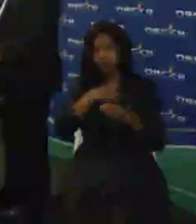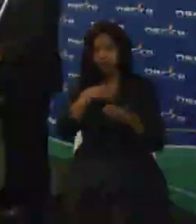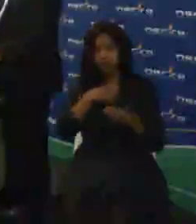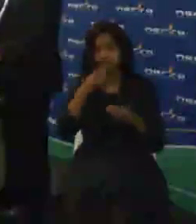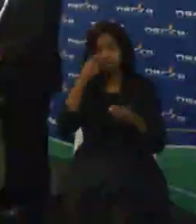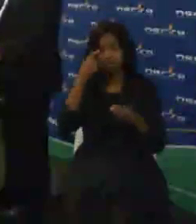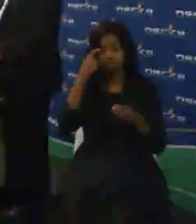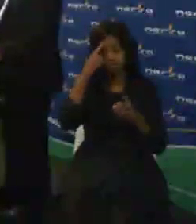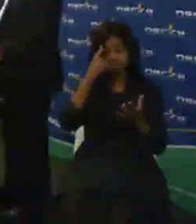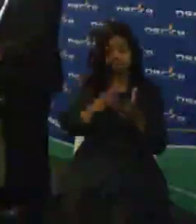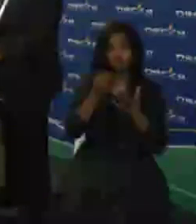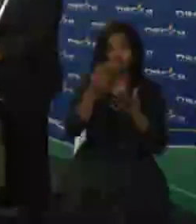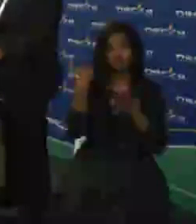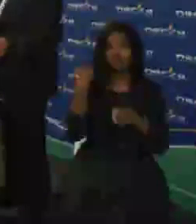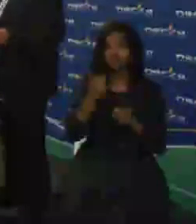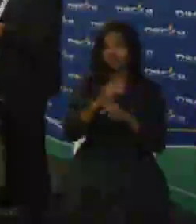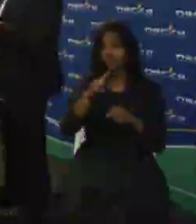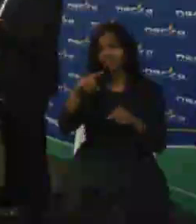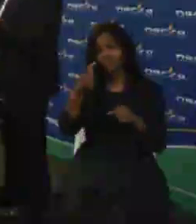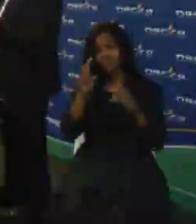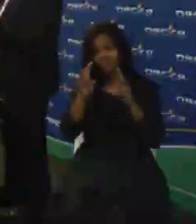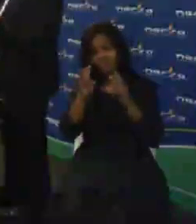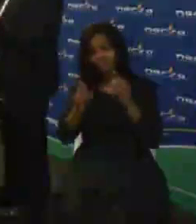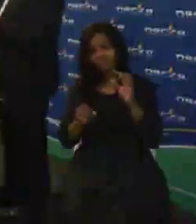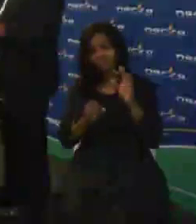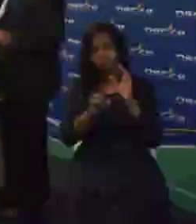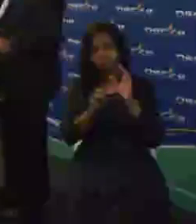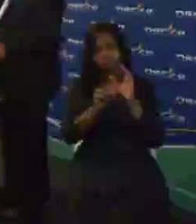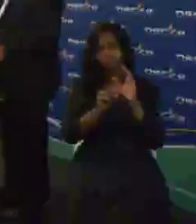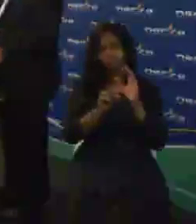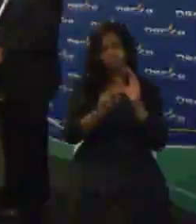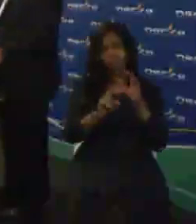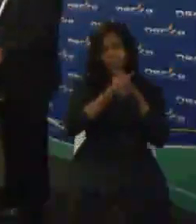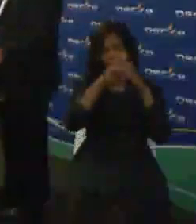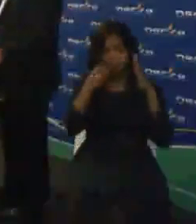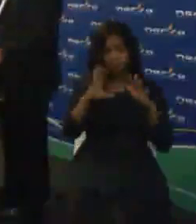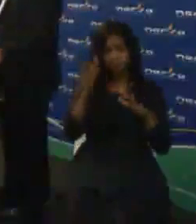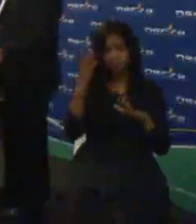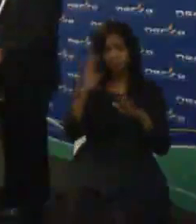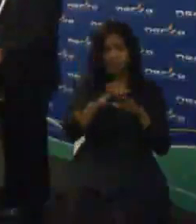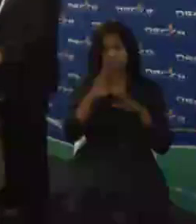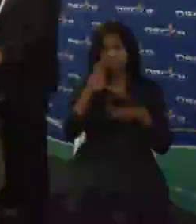last year. Chair, the other issue that was raised on the RCA,